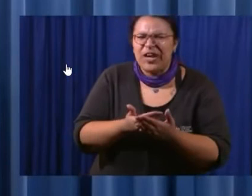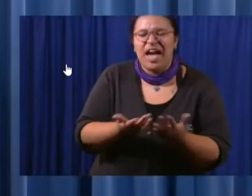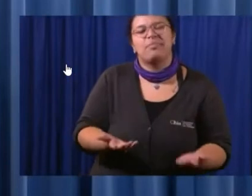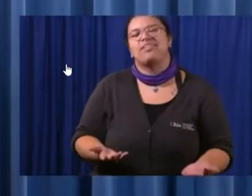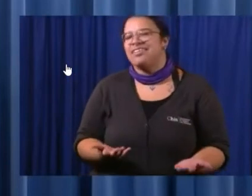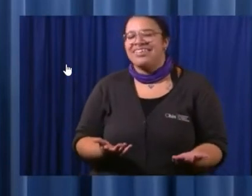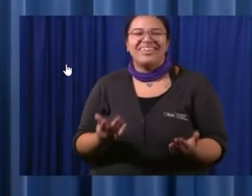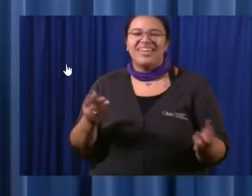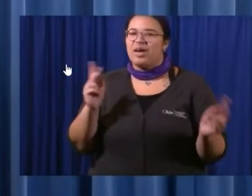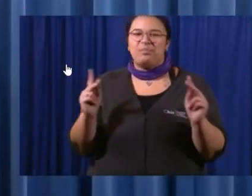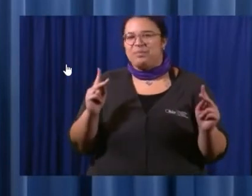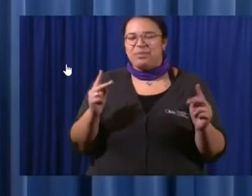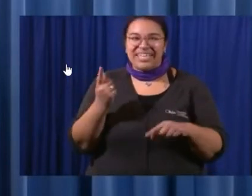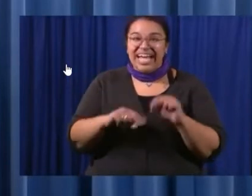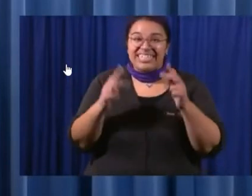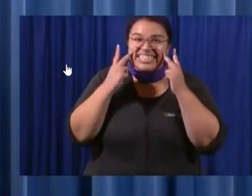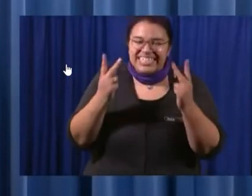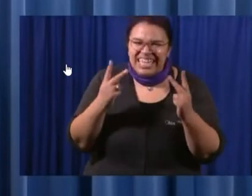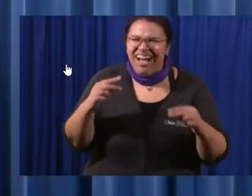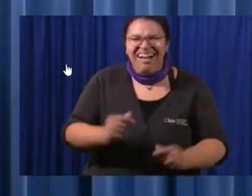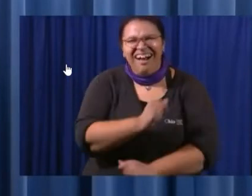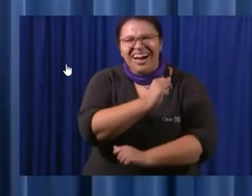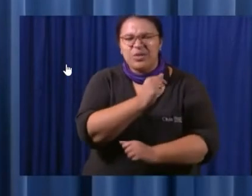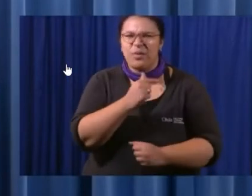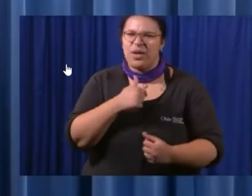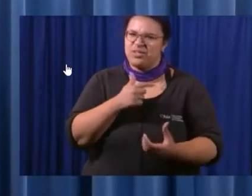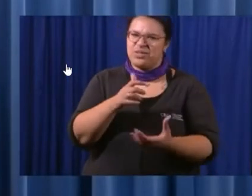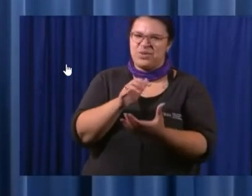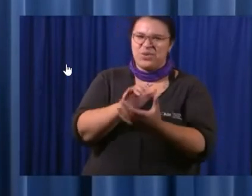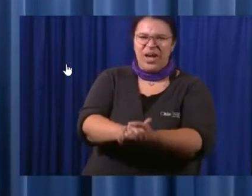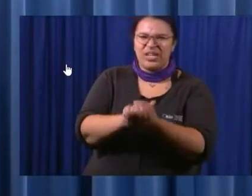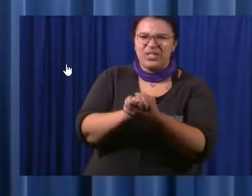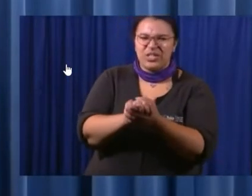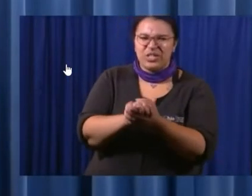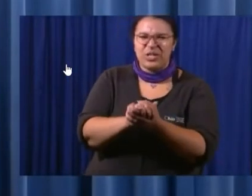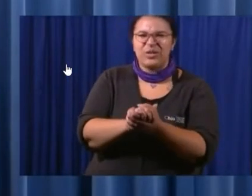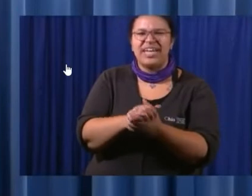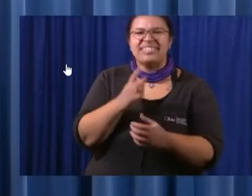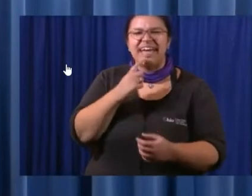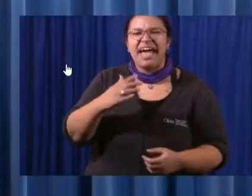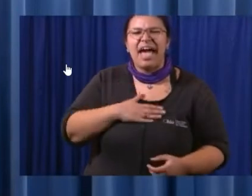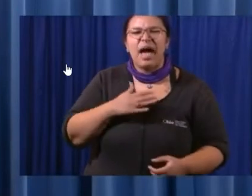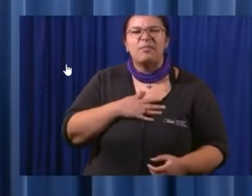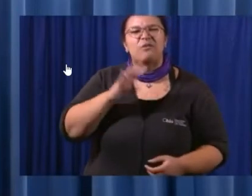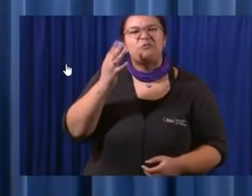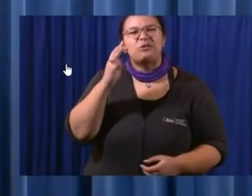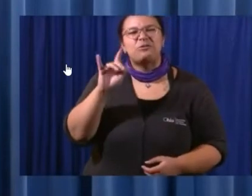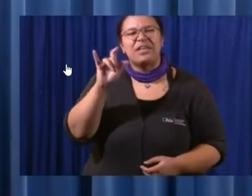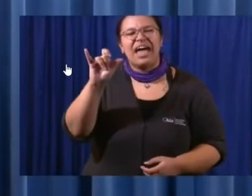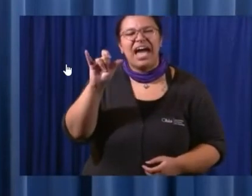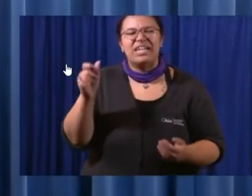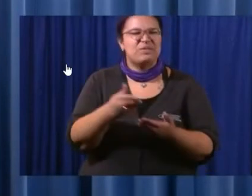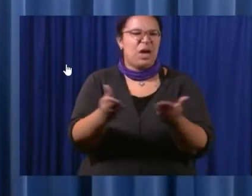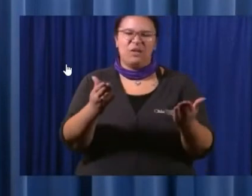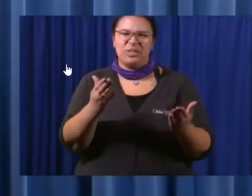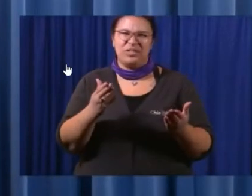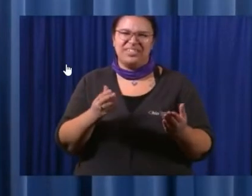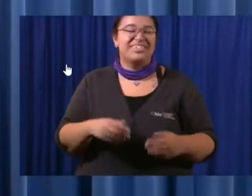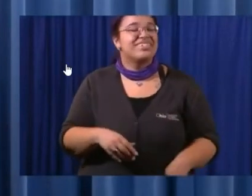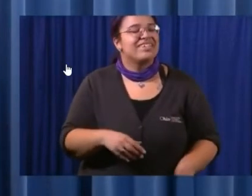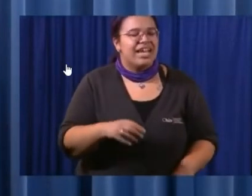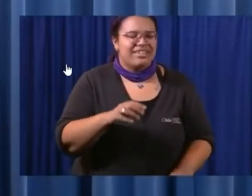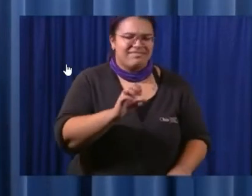they're missing seeing that. So I wanted to congratulate you and say happy 4th of July to everybody, of course. So go ahead, Jack. Happy Independence Day to